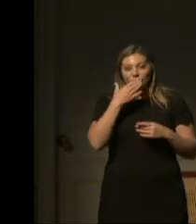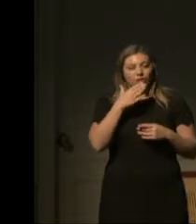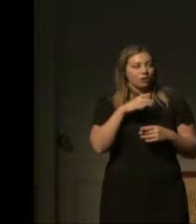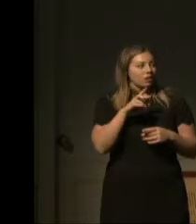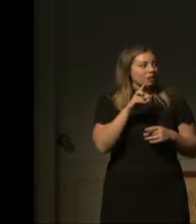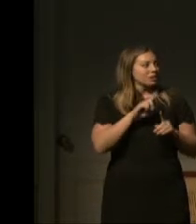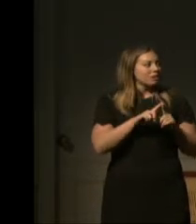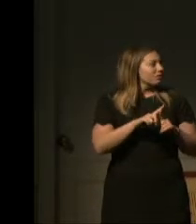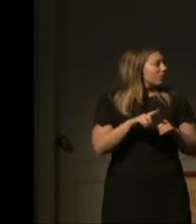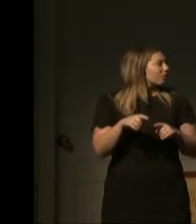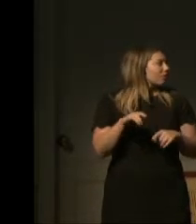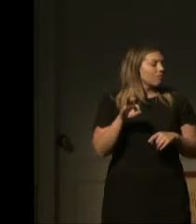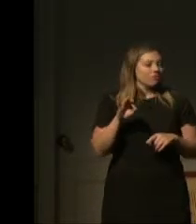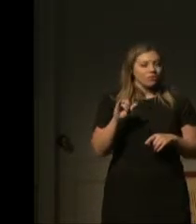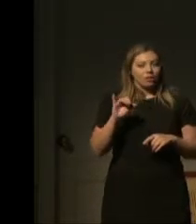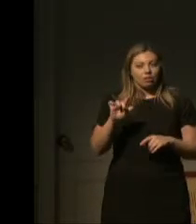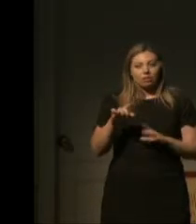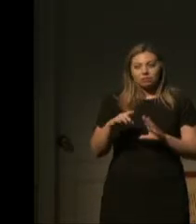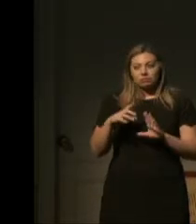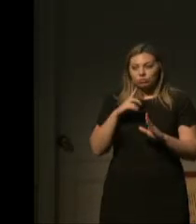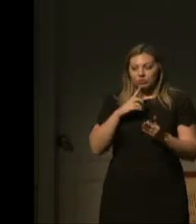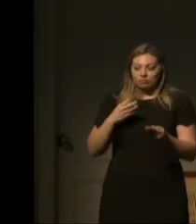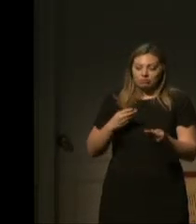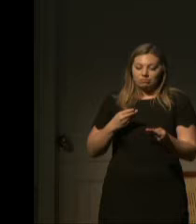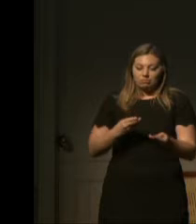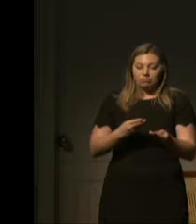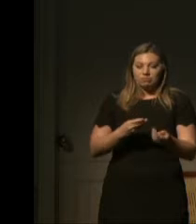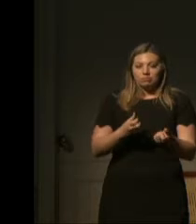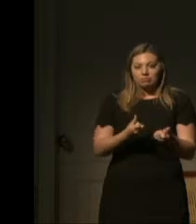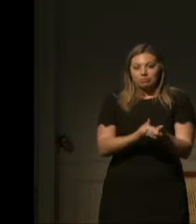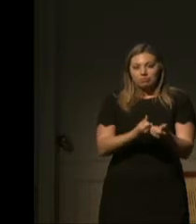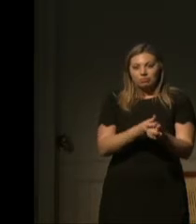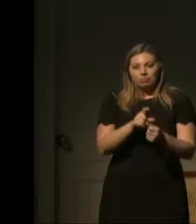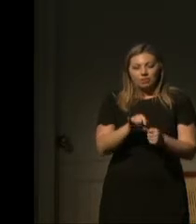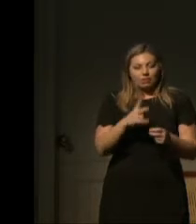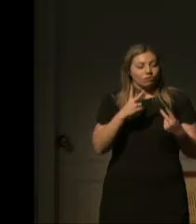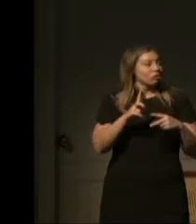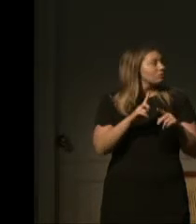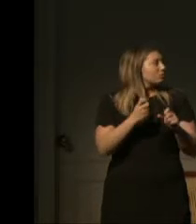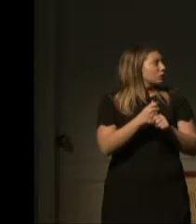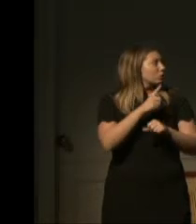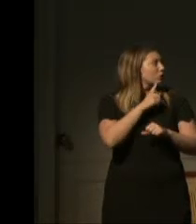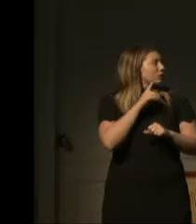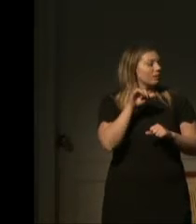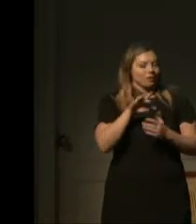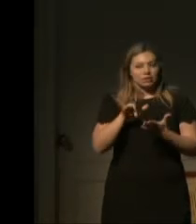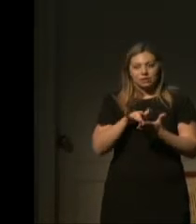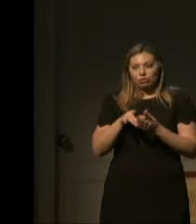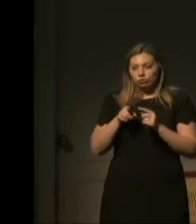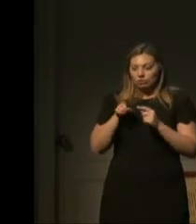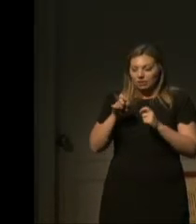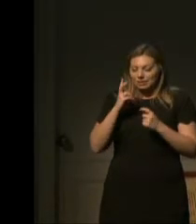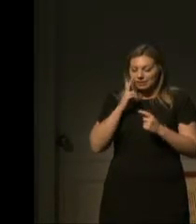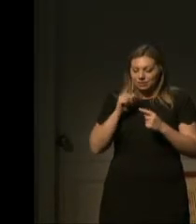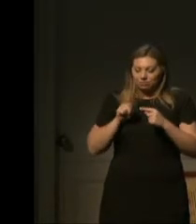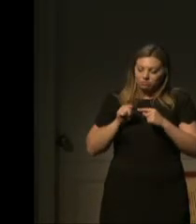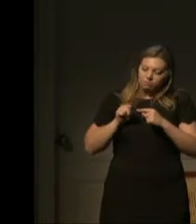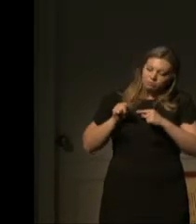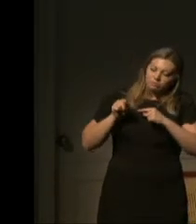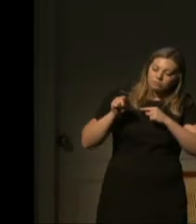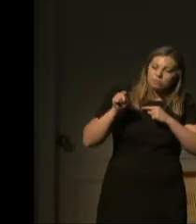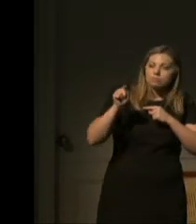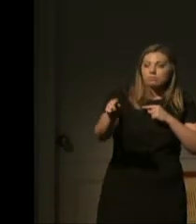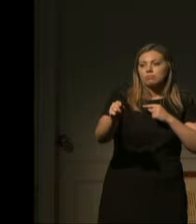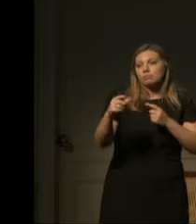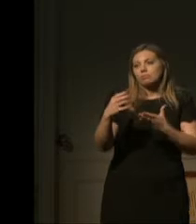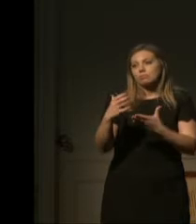fill the front field of view, and he kept clear this time the central median so that you could see the scope of the